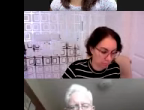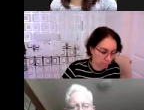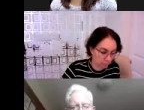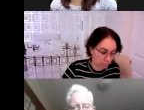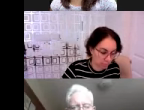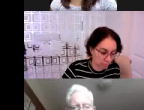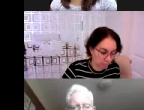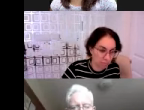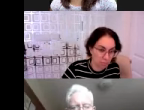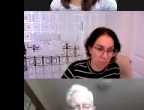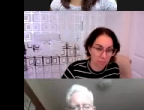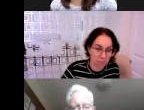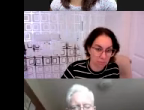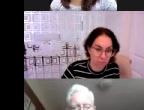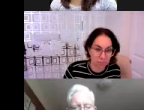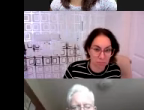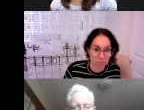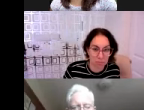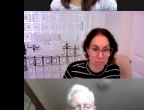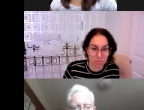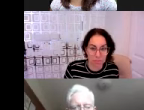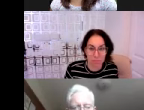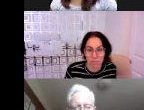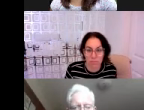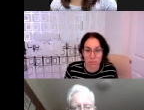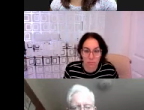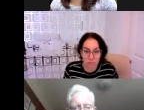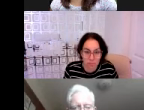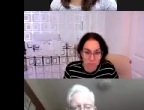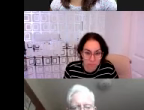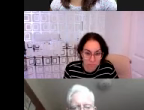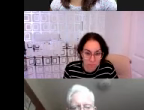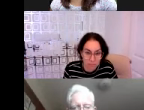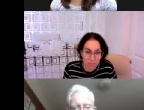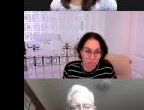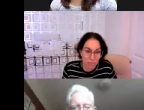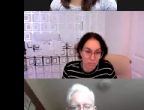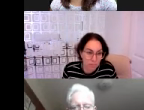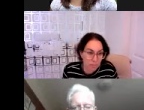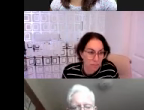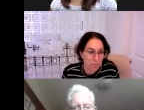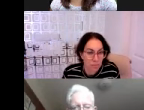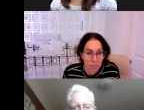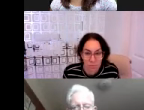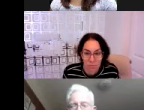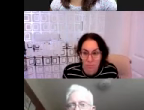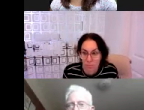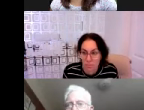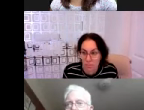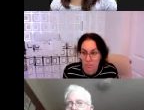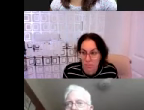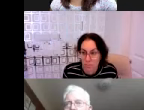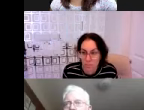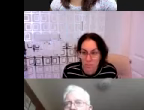Now what I'm going to show you is the relationship between growth across all these different pathways. So this being one cell